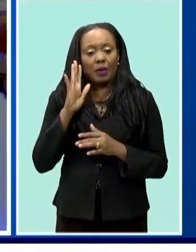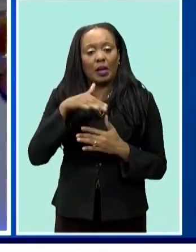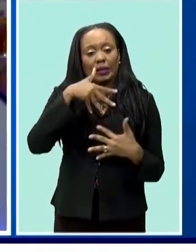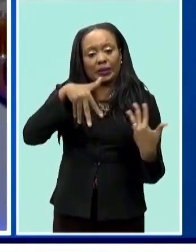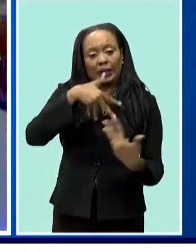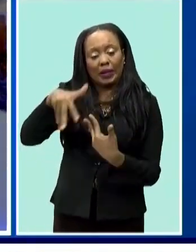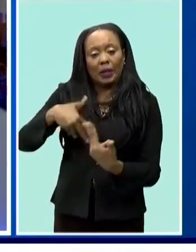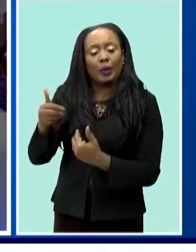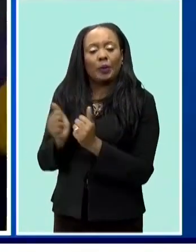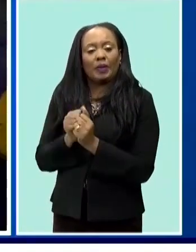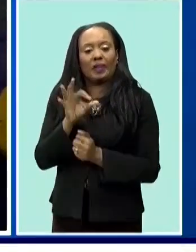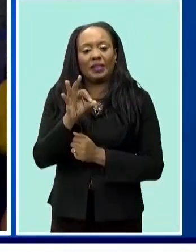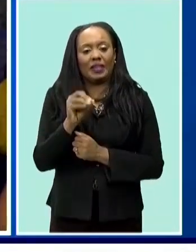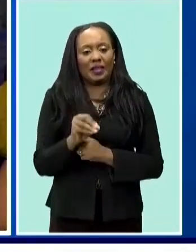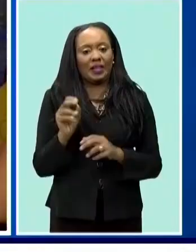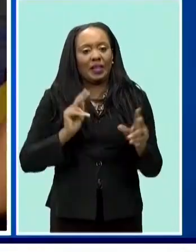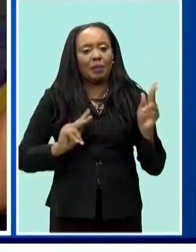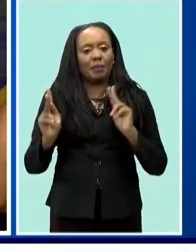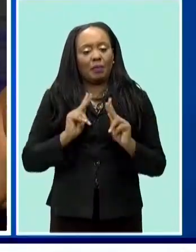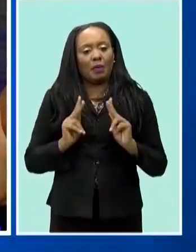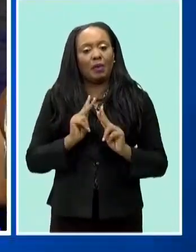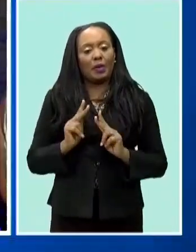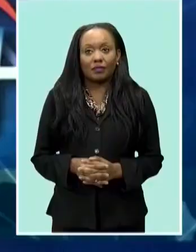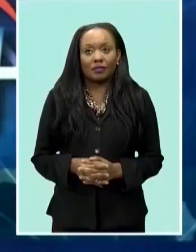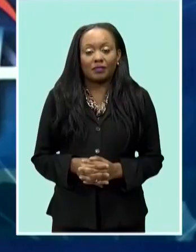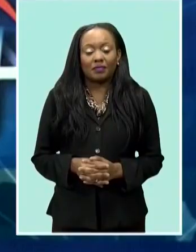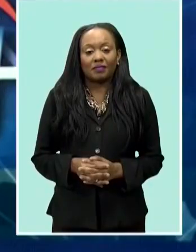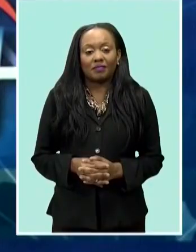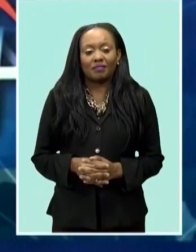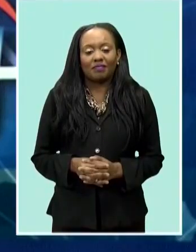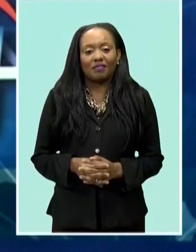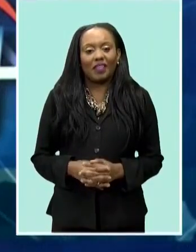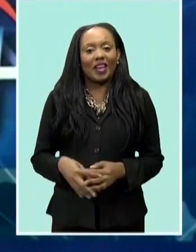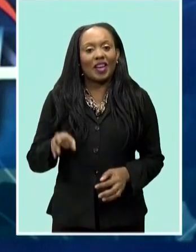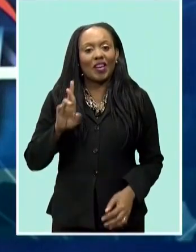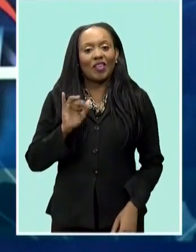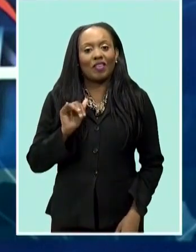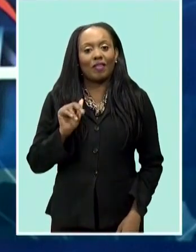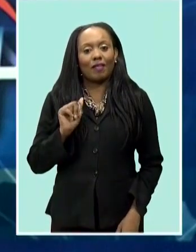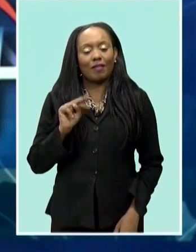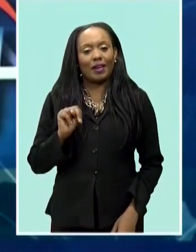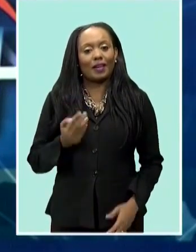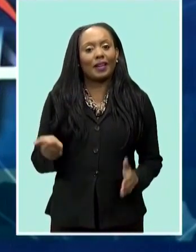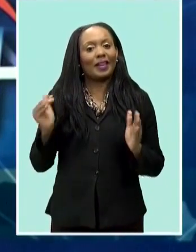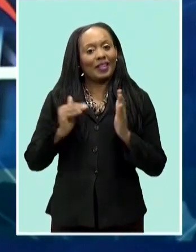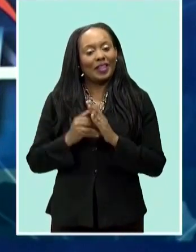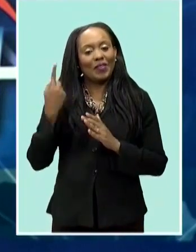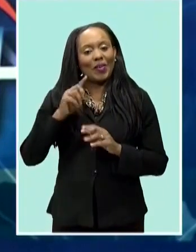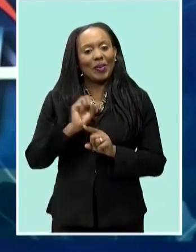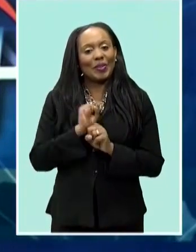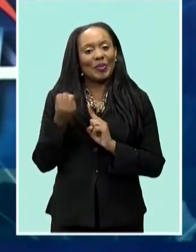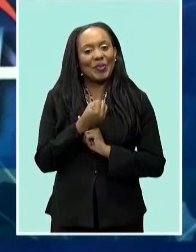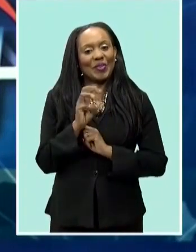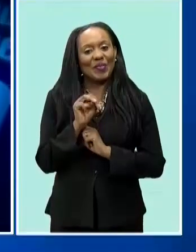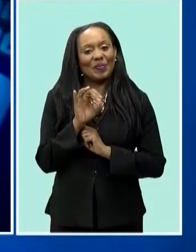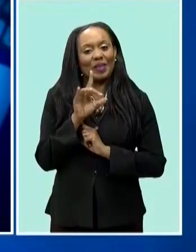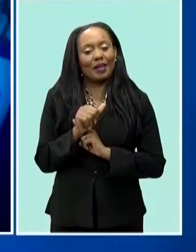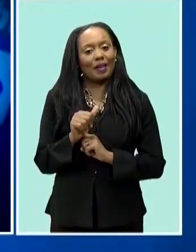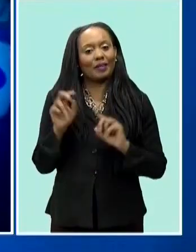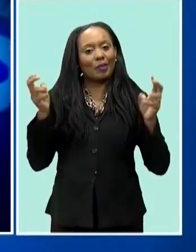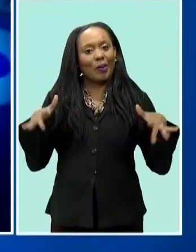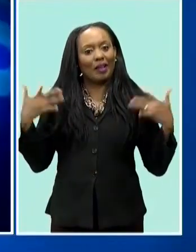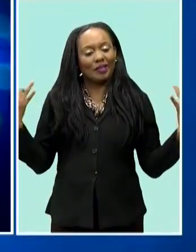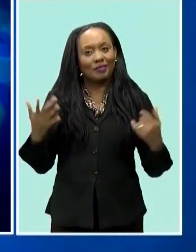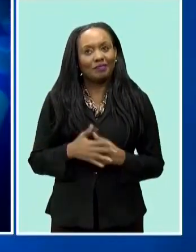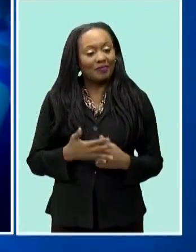90 overseas tour operators. And Ryan is back now, this time in our social media corner. Well,